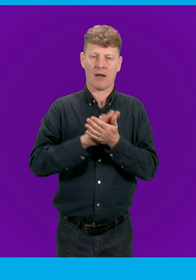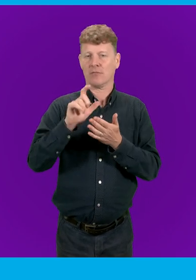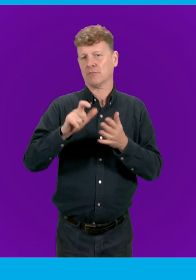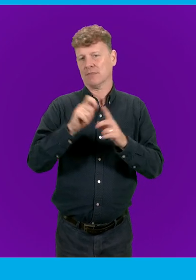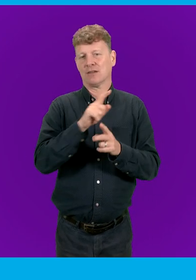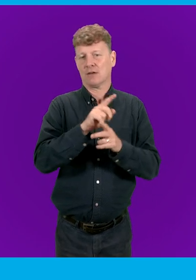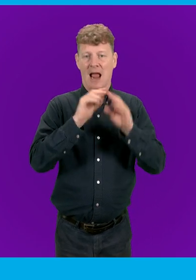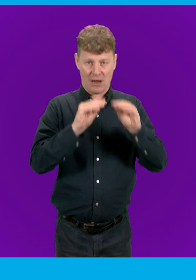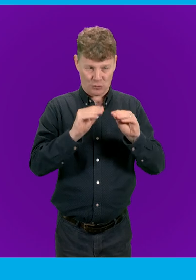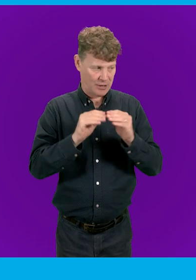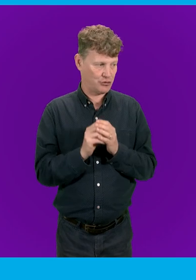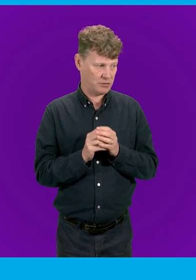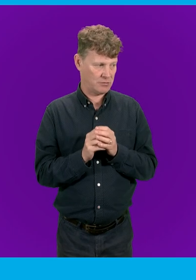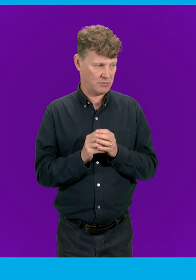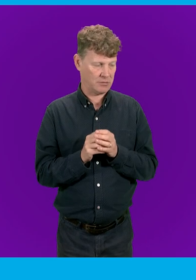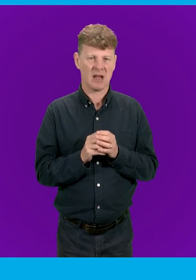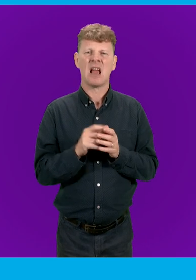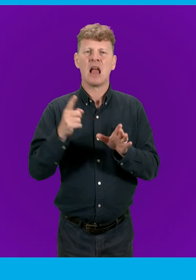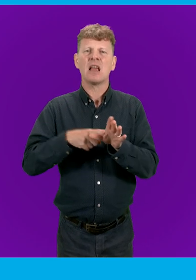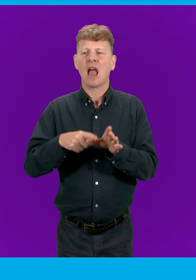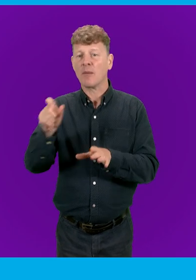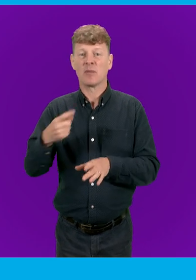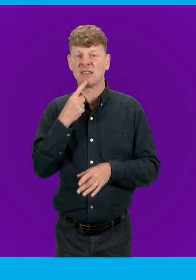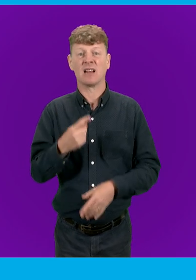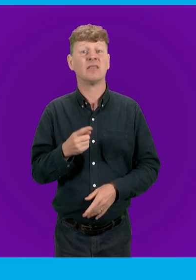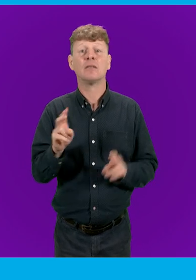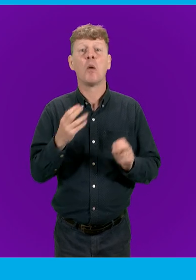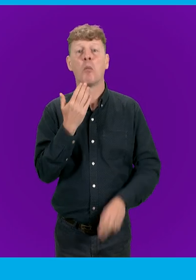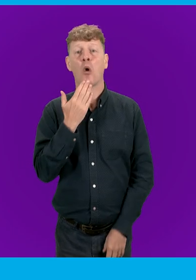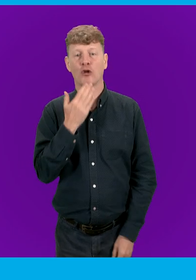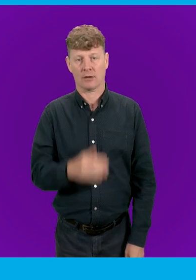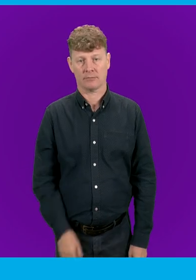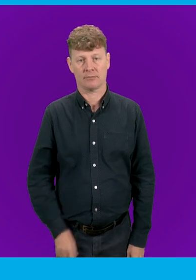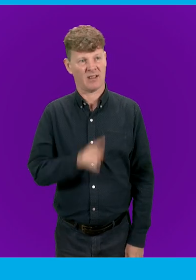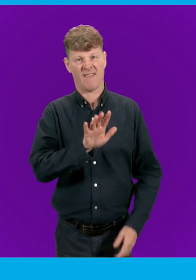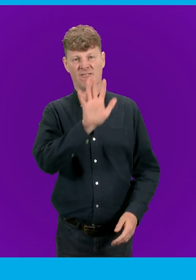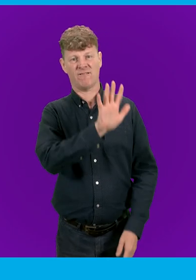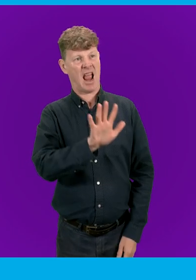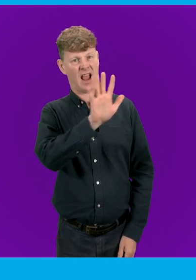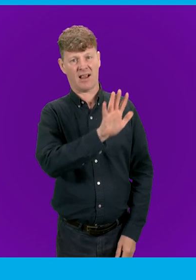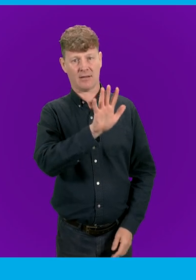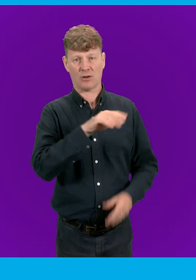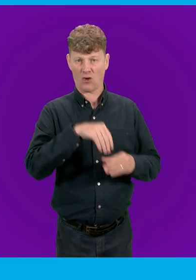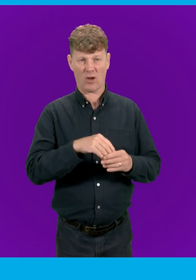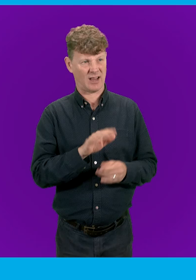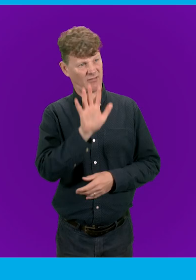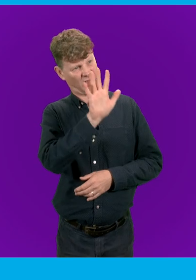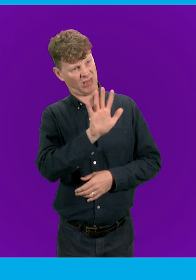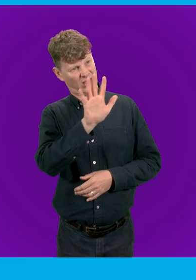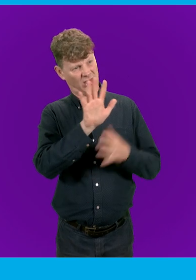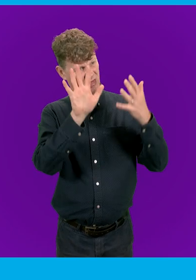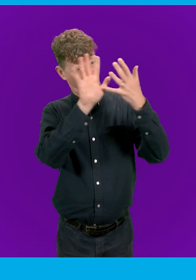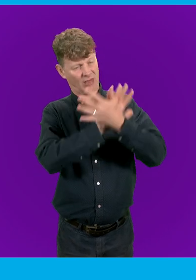year. And young people use words such as boring and vague to describe content. I